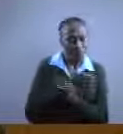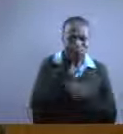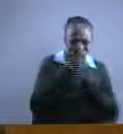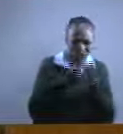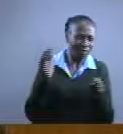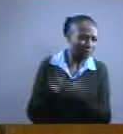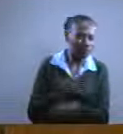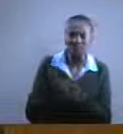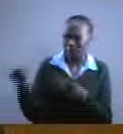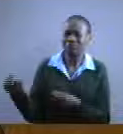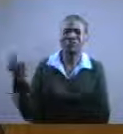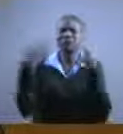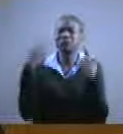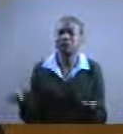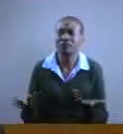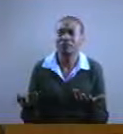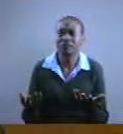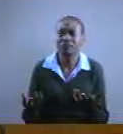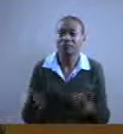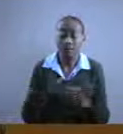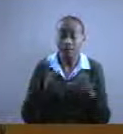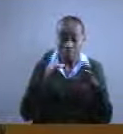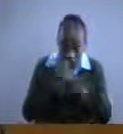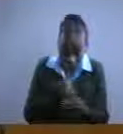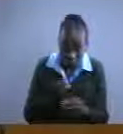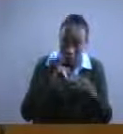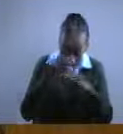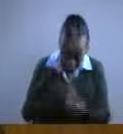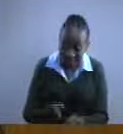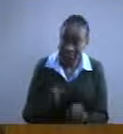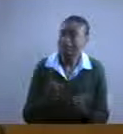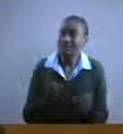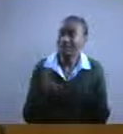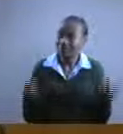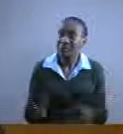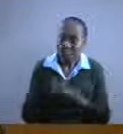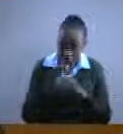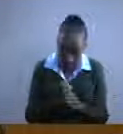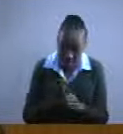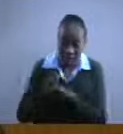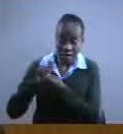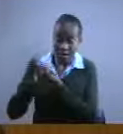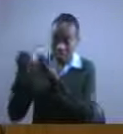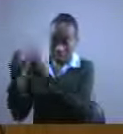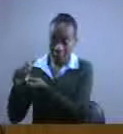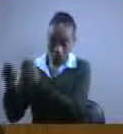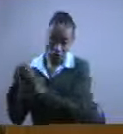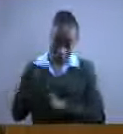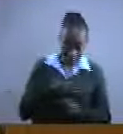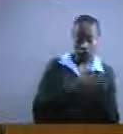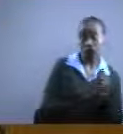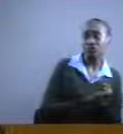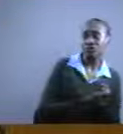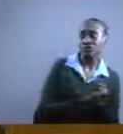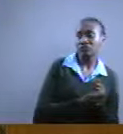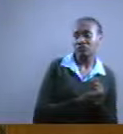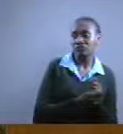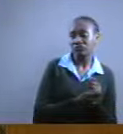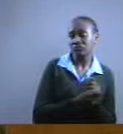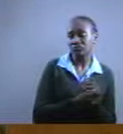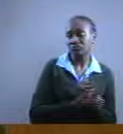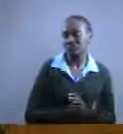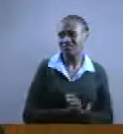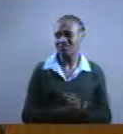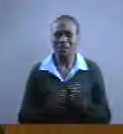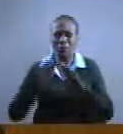explanations, that forecasts are forecasts. If conditions change, numbers change, forecasts change. The IMF has changed its global